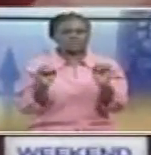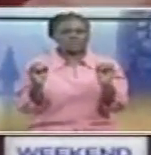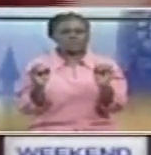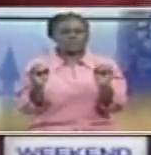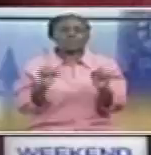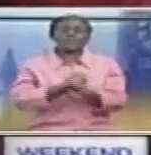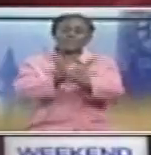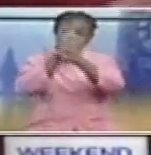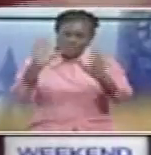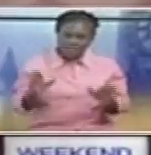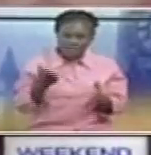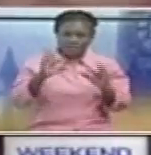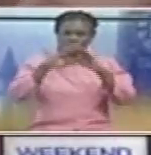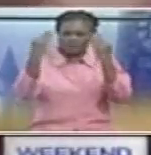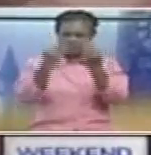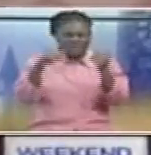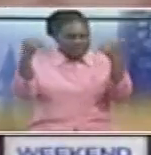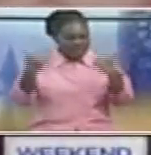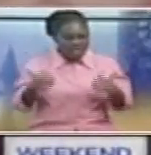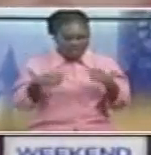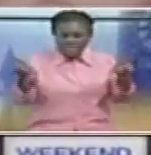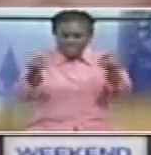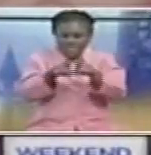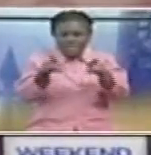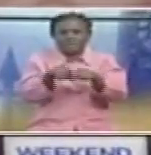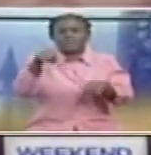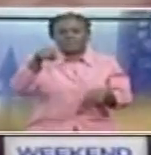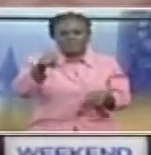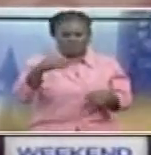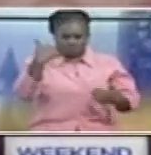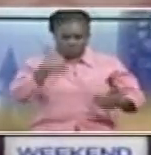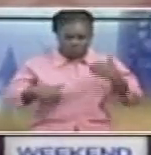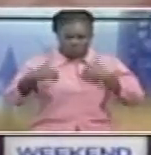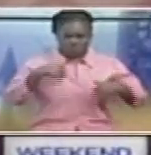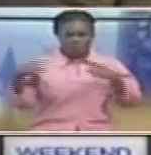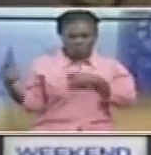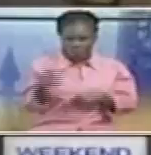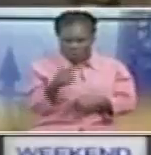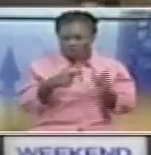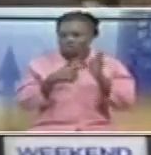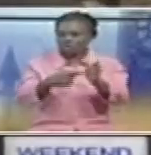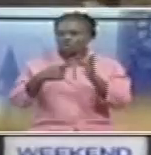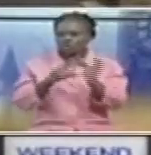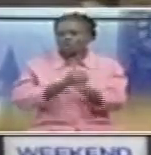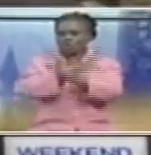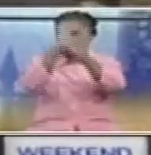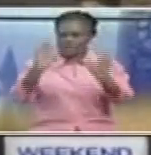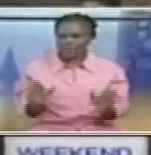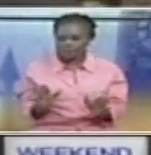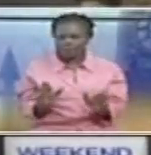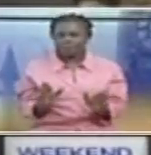What is clear is that these families will never be the same again. Their scars of war are permanent. Yetu ni